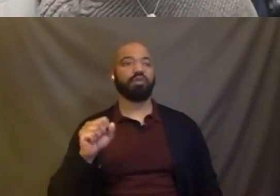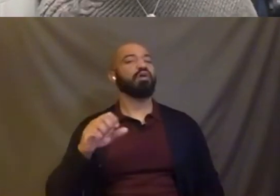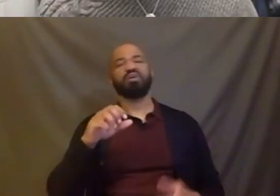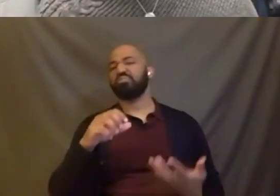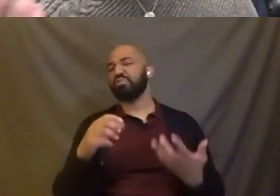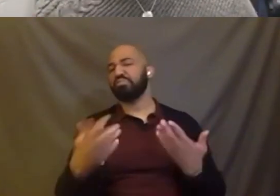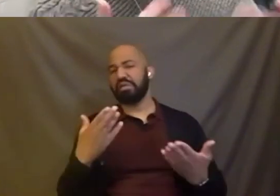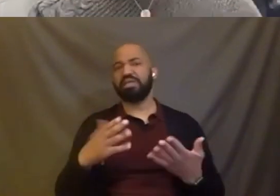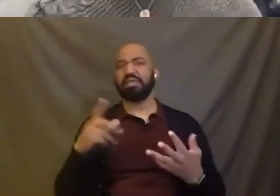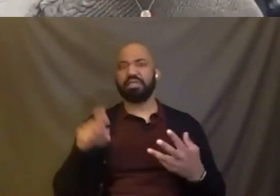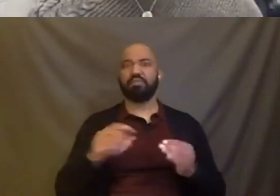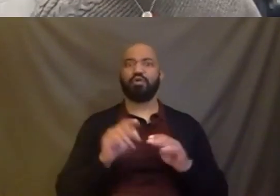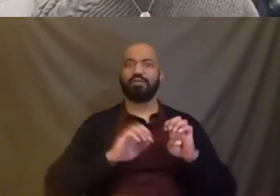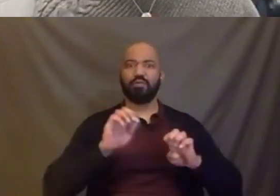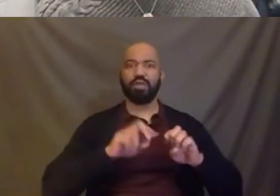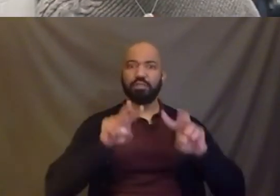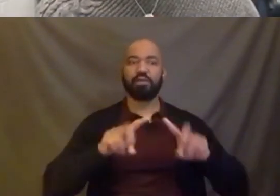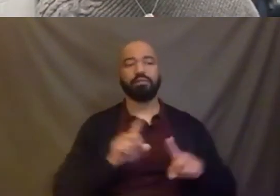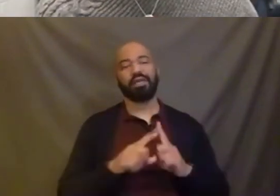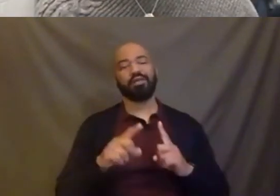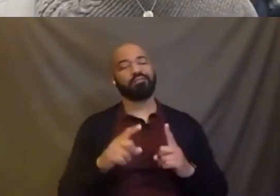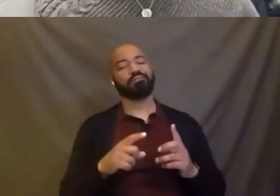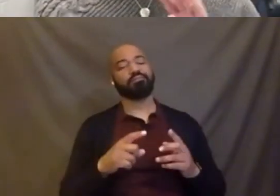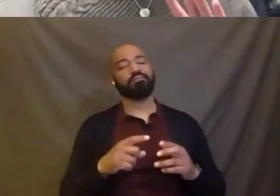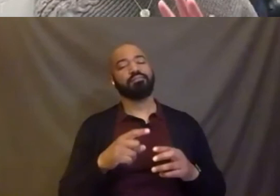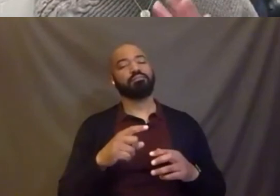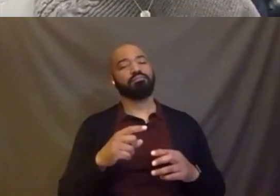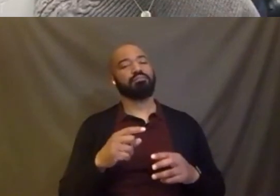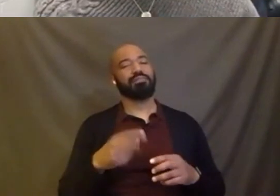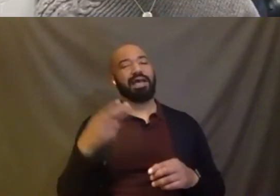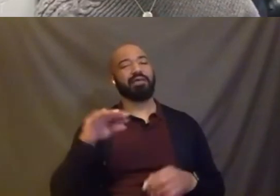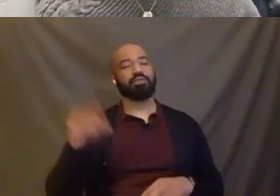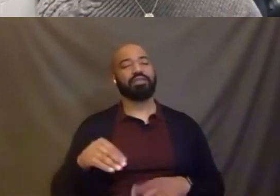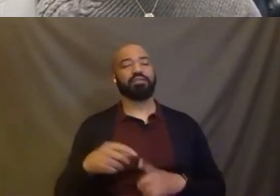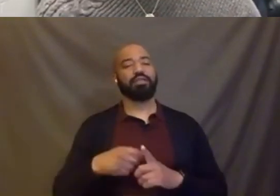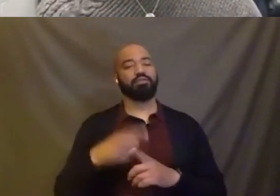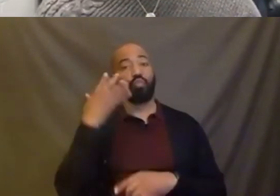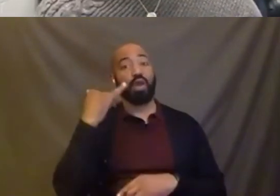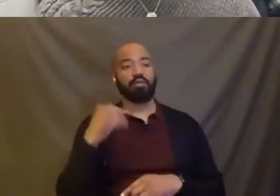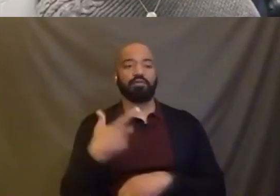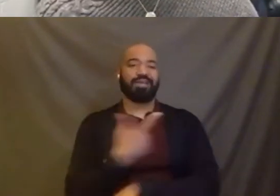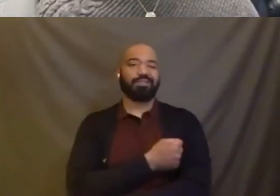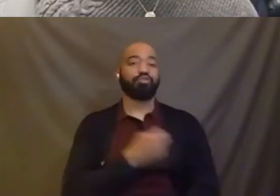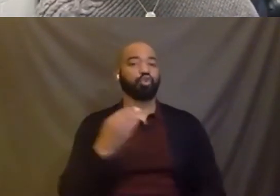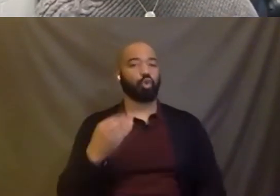it's related to that vaccination. So yep, so the recommendation is to wait 4 weeks.